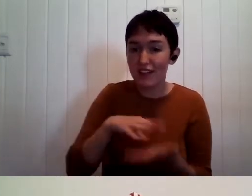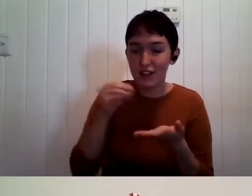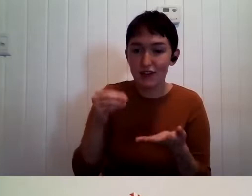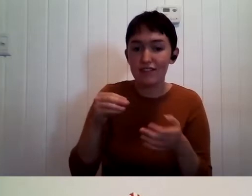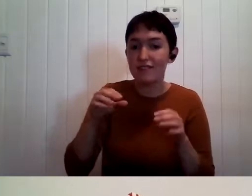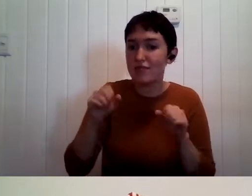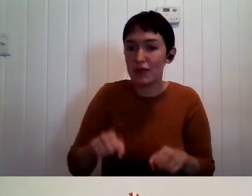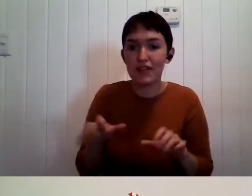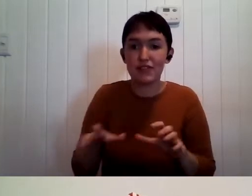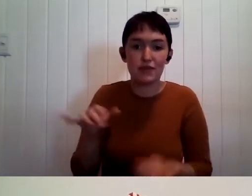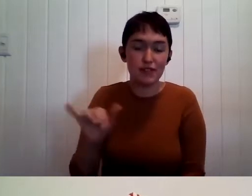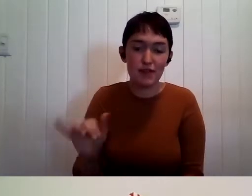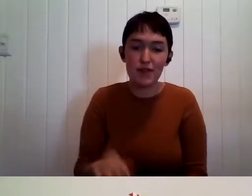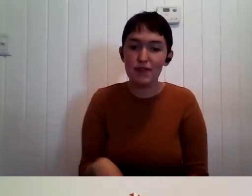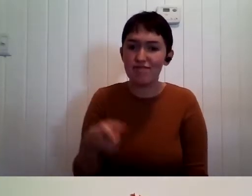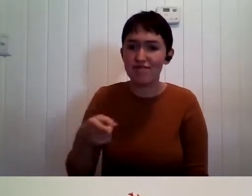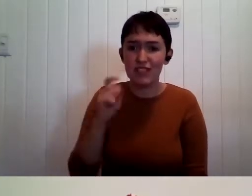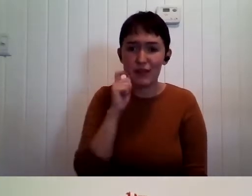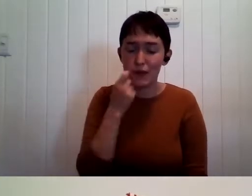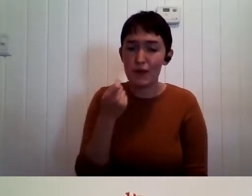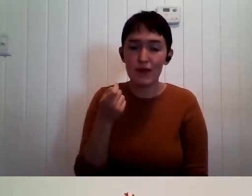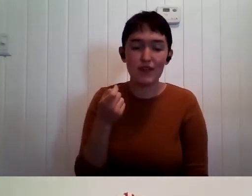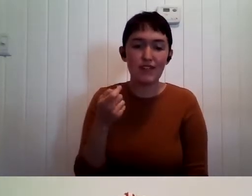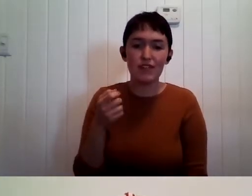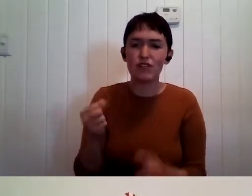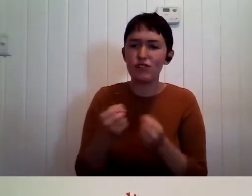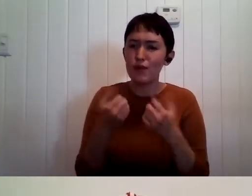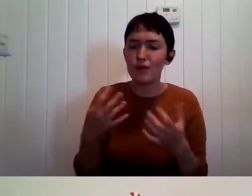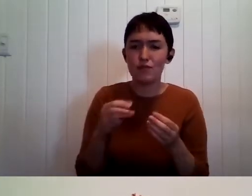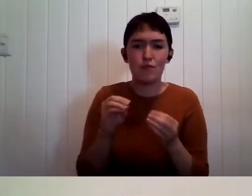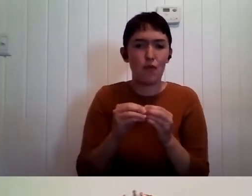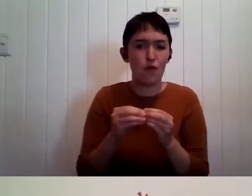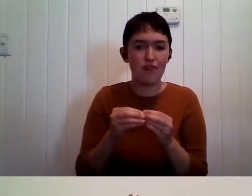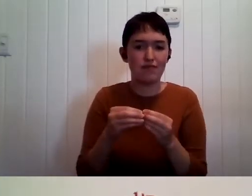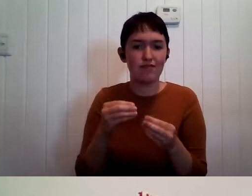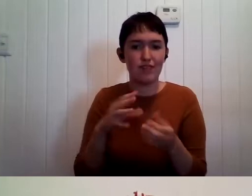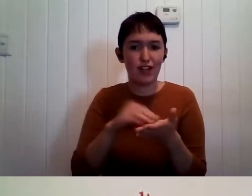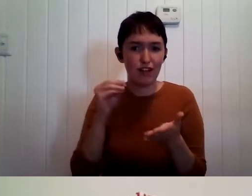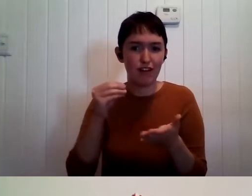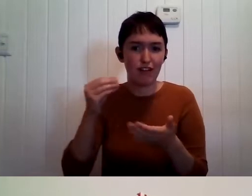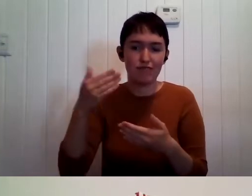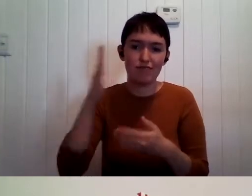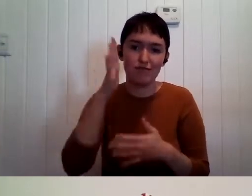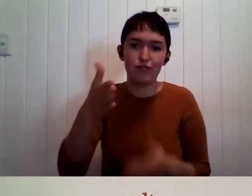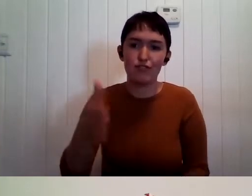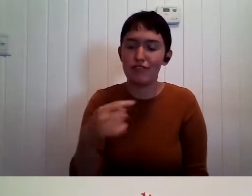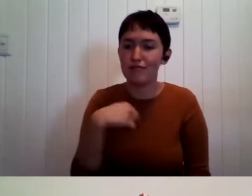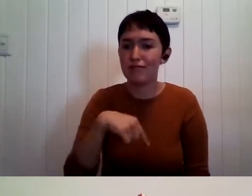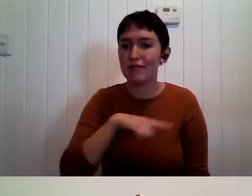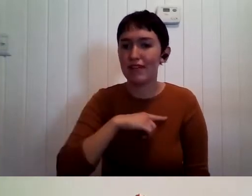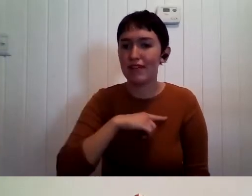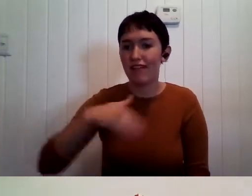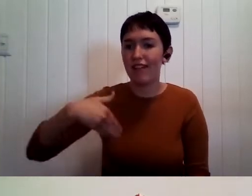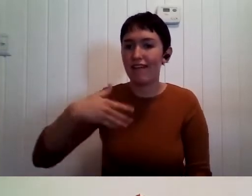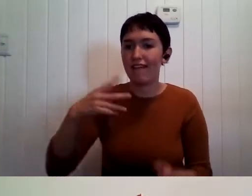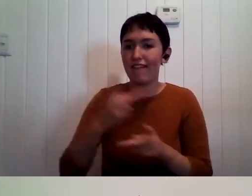it's super cool. And there's still so much more to learn. So don't think that we figured it all out and there's no need for any more